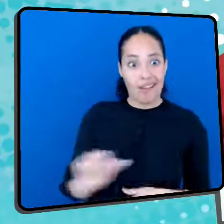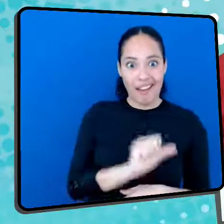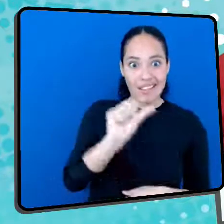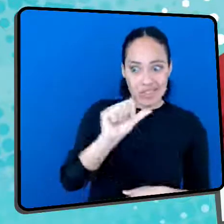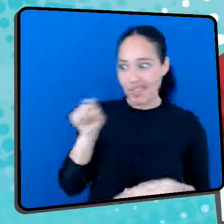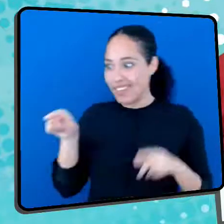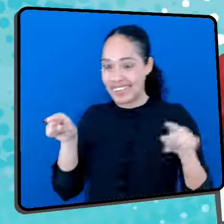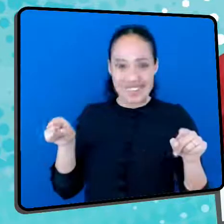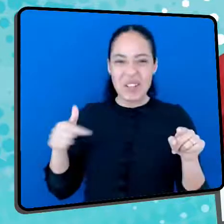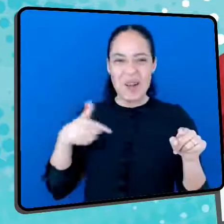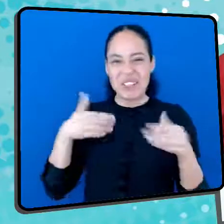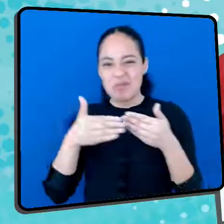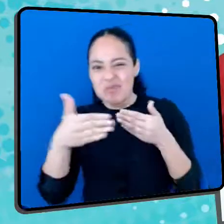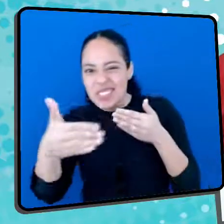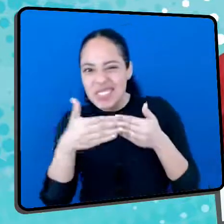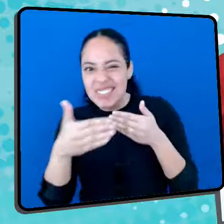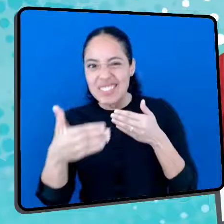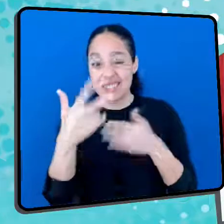it's